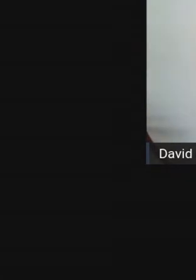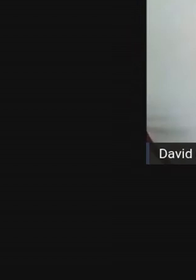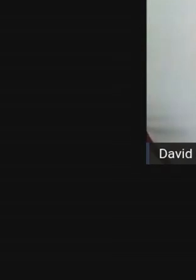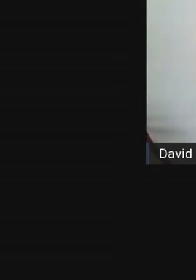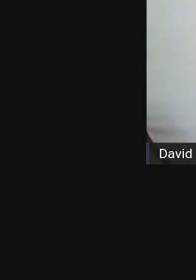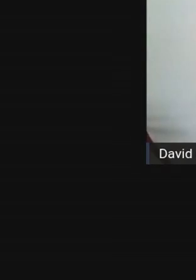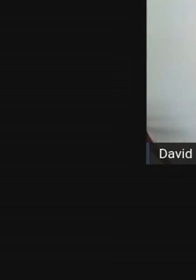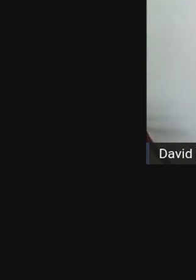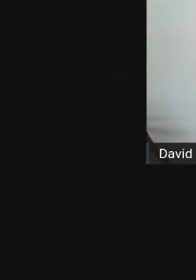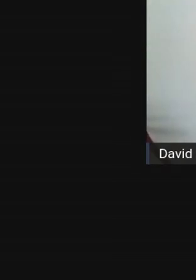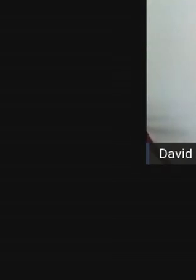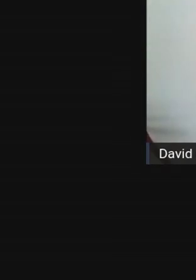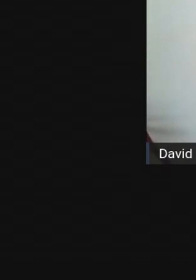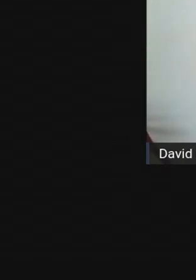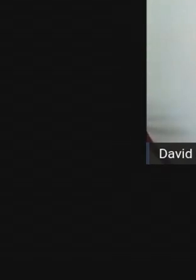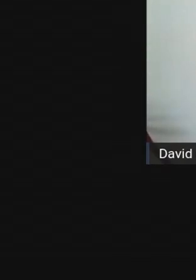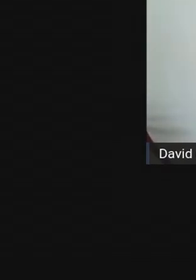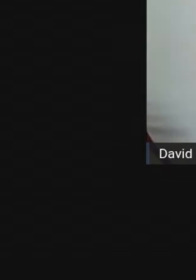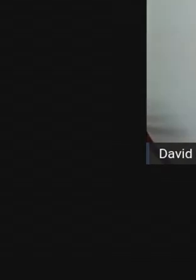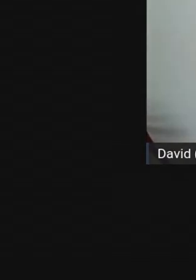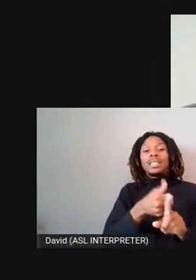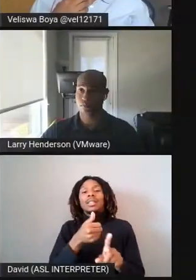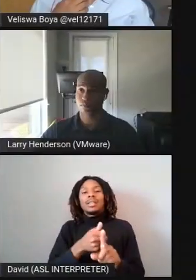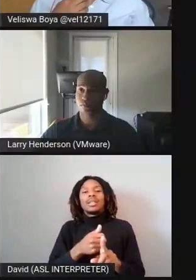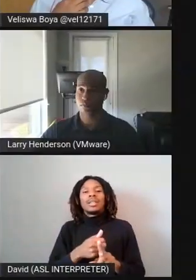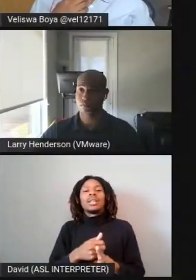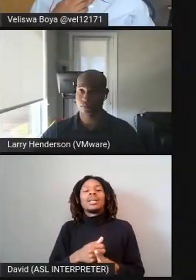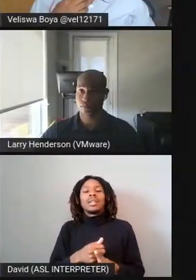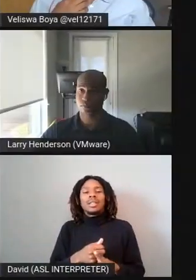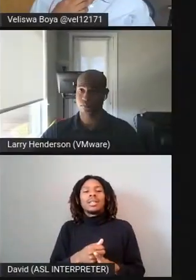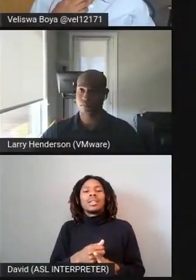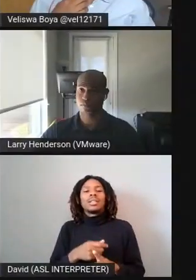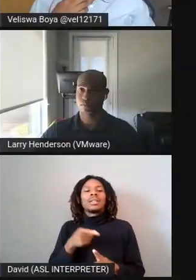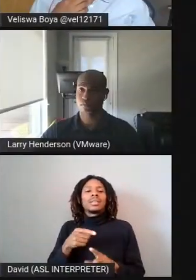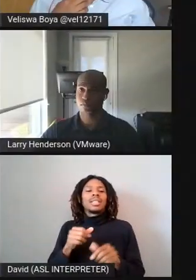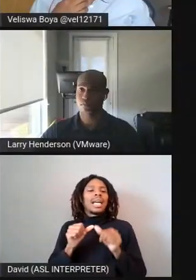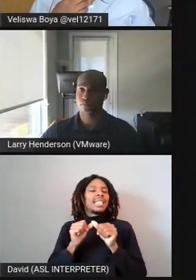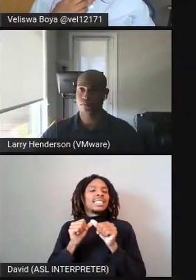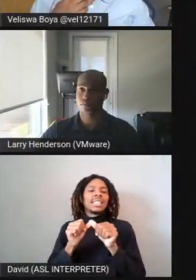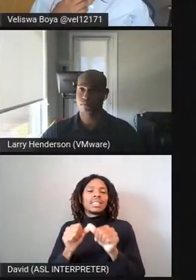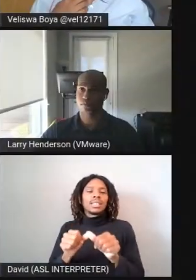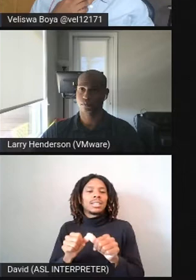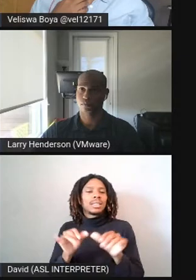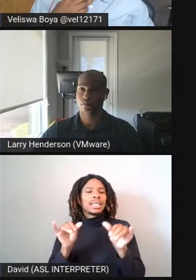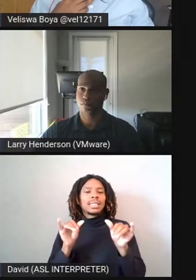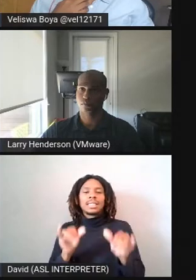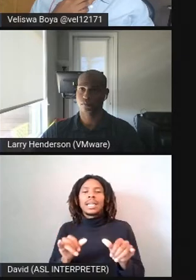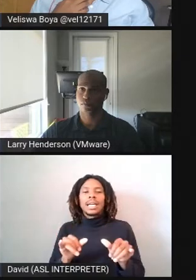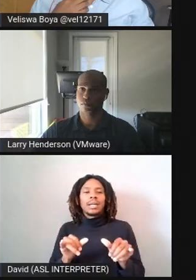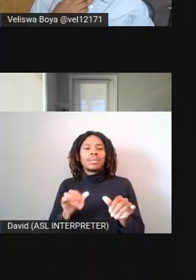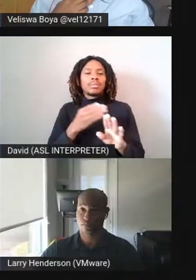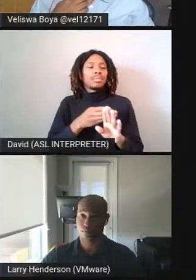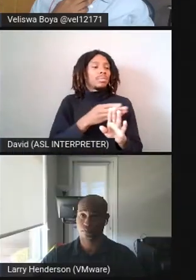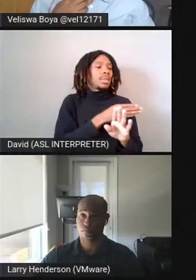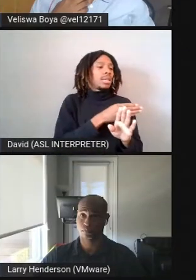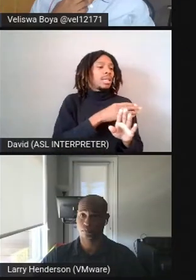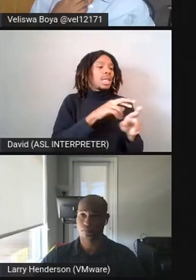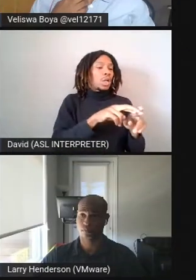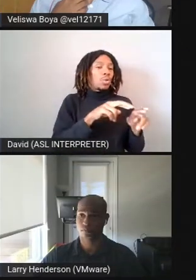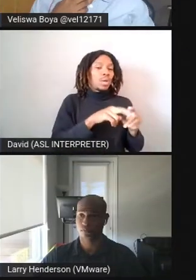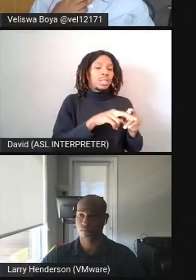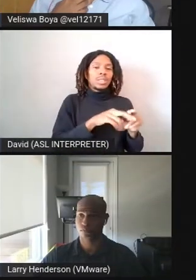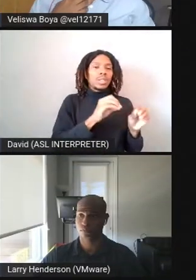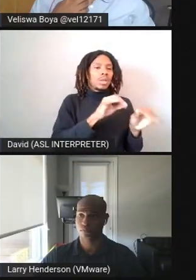the SDDC itself. Like I said, it is consistent. It is the same as we do in the region, so there is